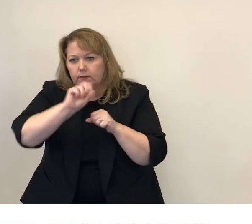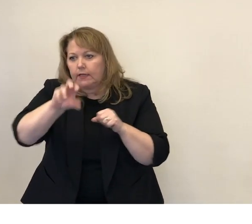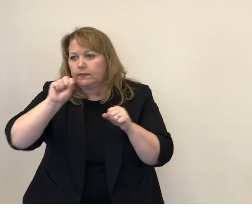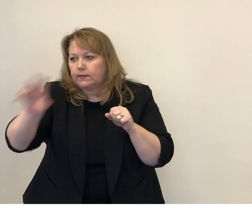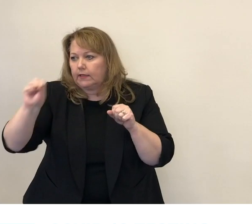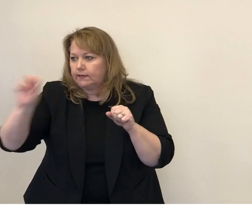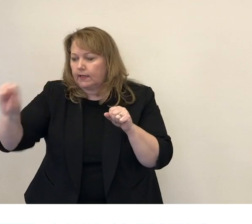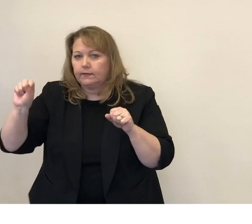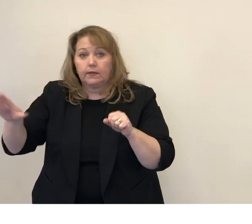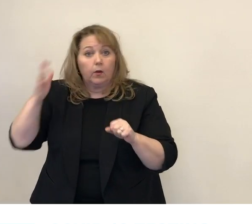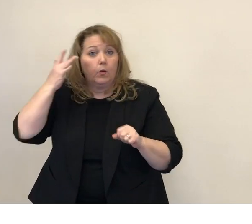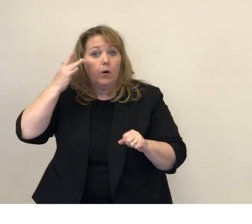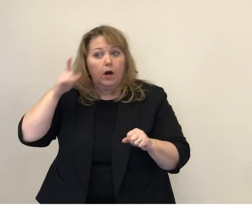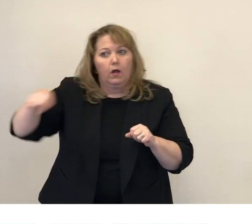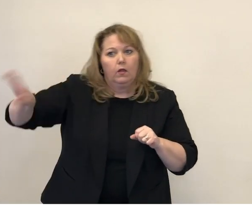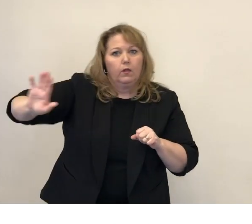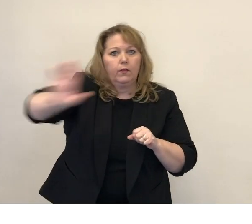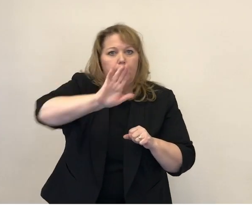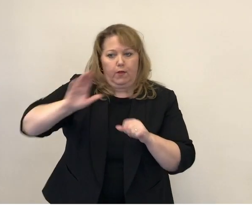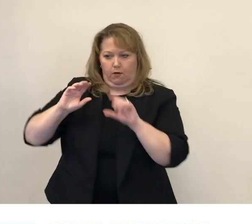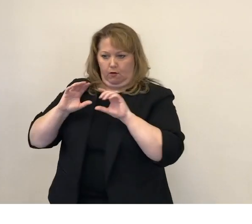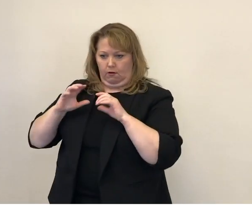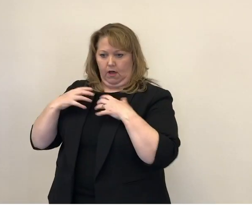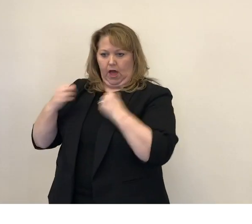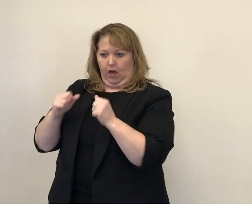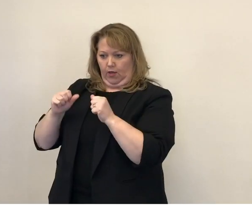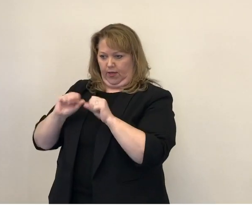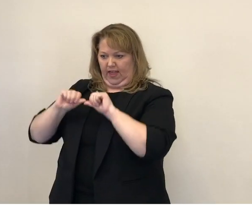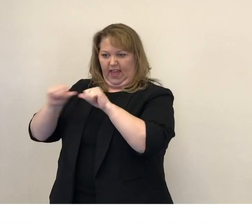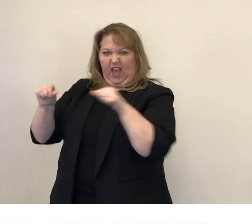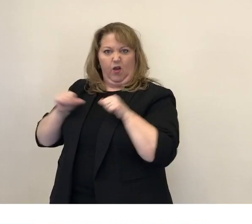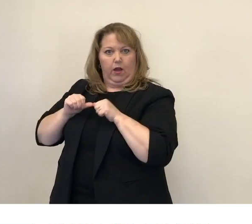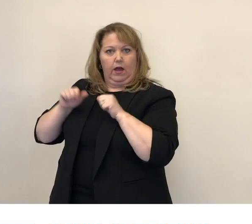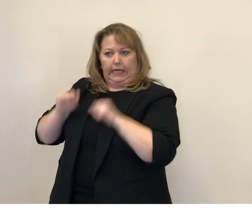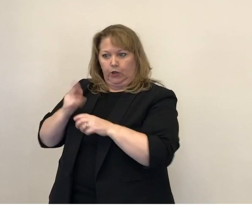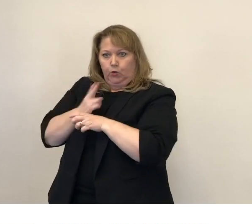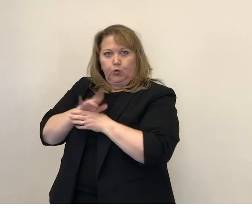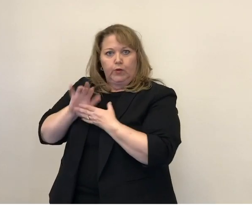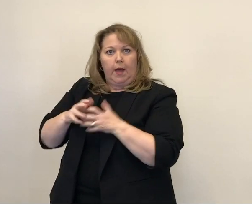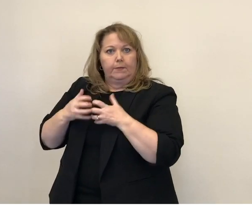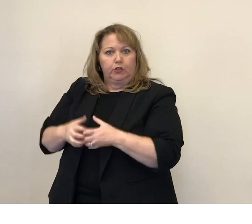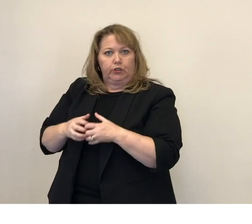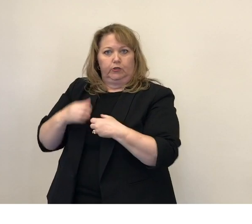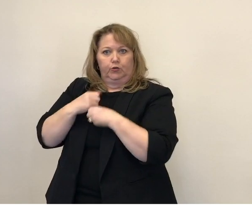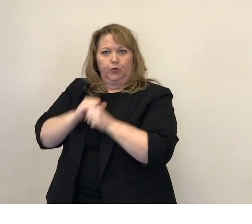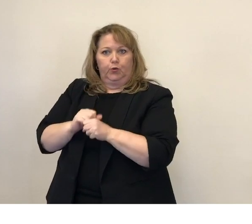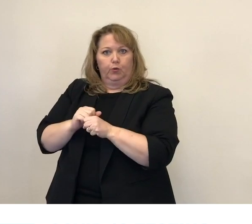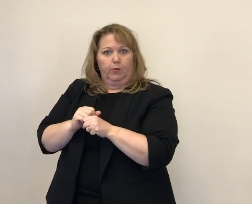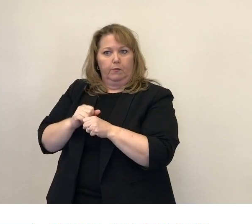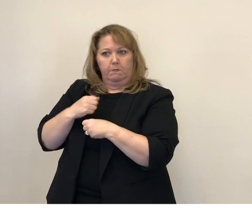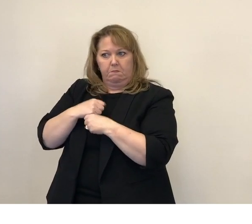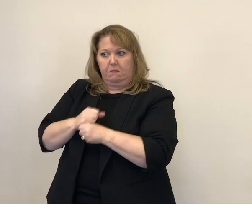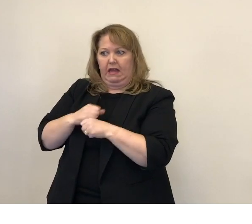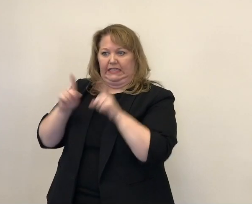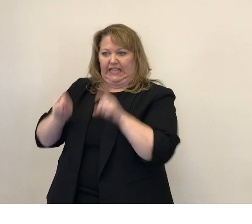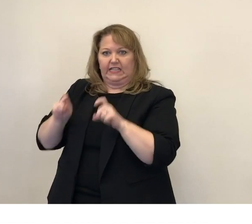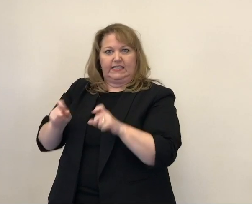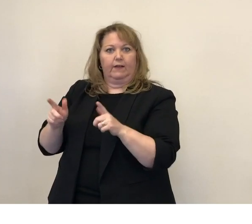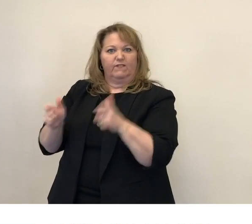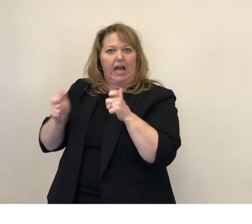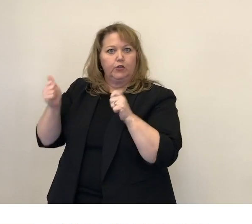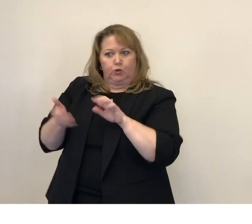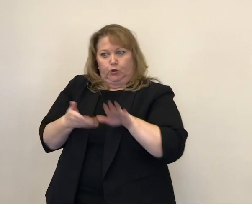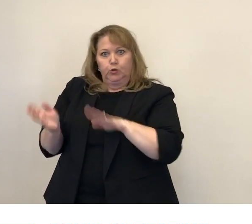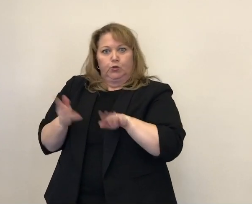necessary. This doesn't solve the inequality that we have in our healthcare system. not just testing, our entire